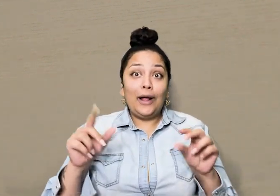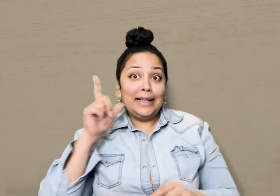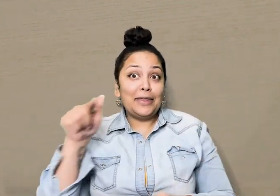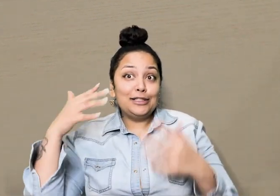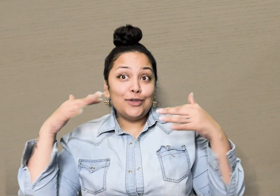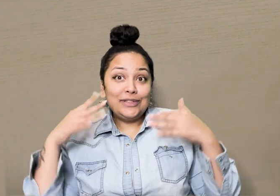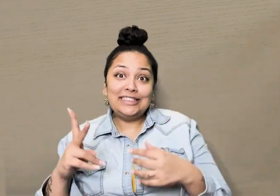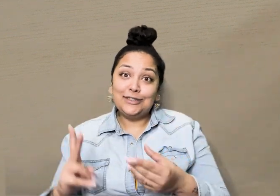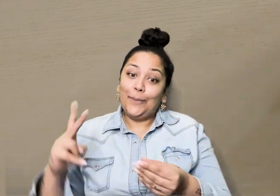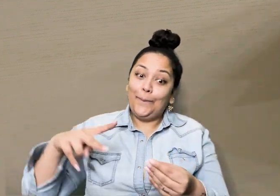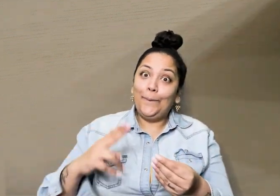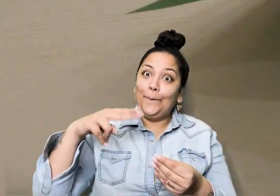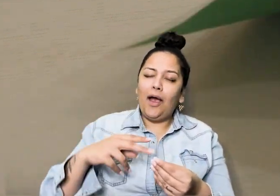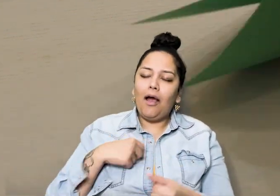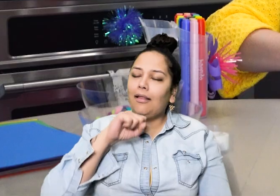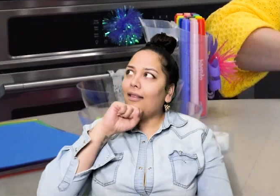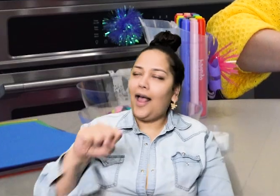Do, do, do, do, do.